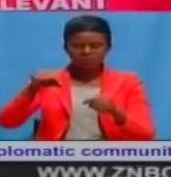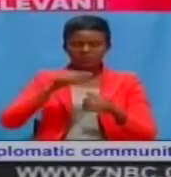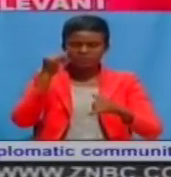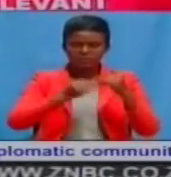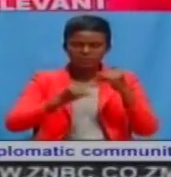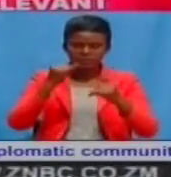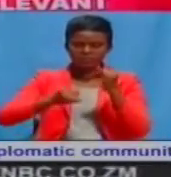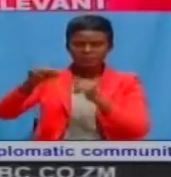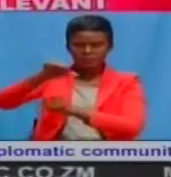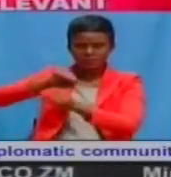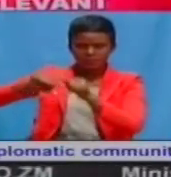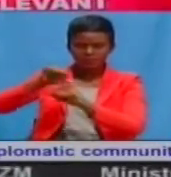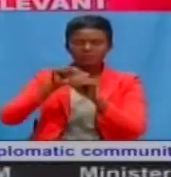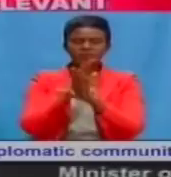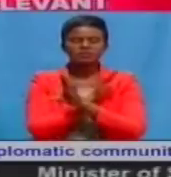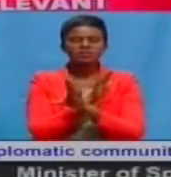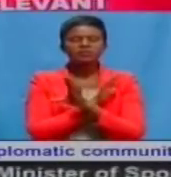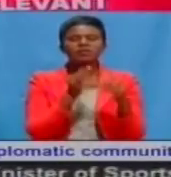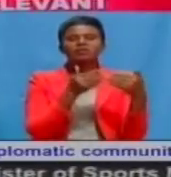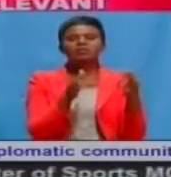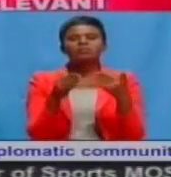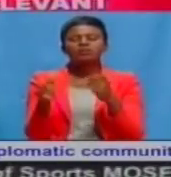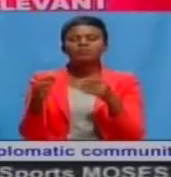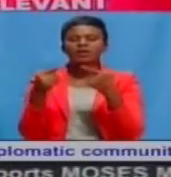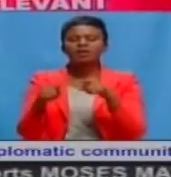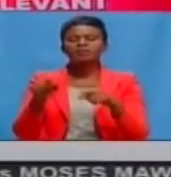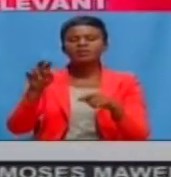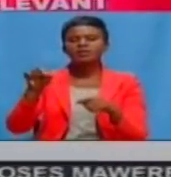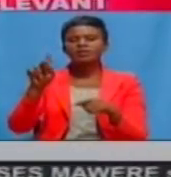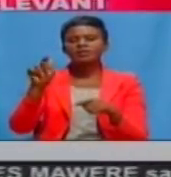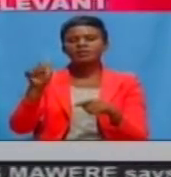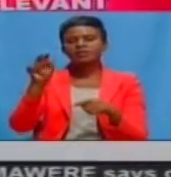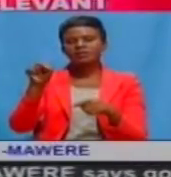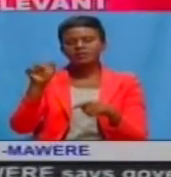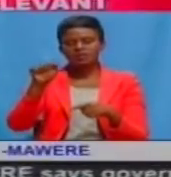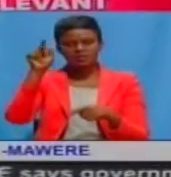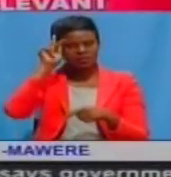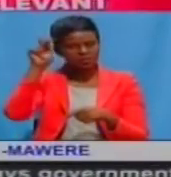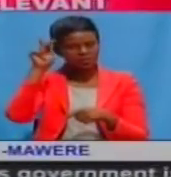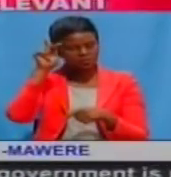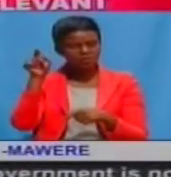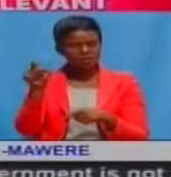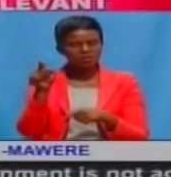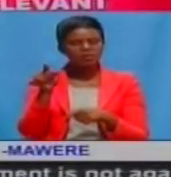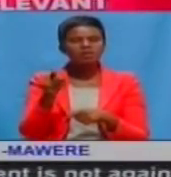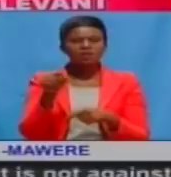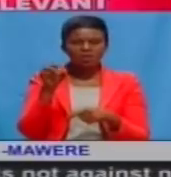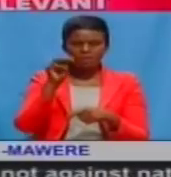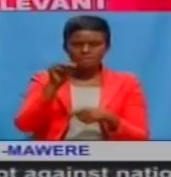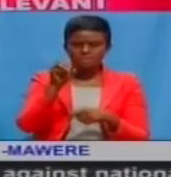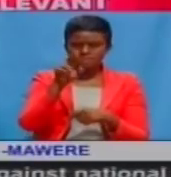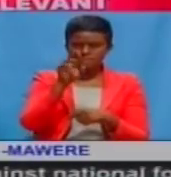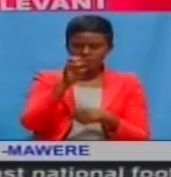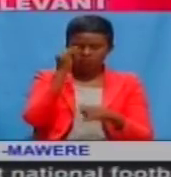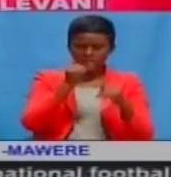final round of the ongoing Zambia Open Golf Tournament being held at Nkana Golf Club in Kitwe. Moore made the cut on the final